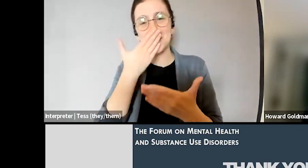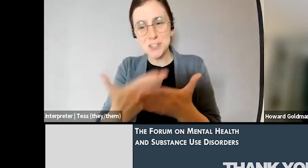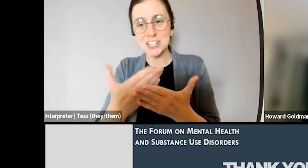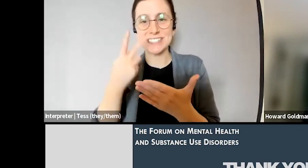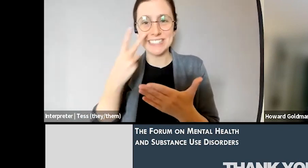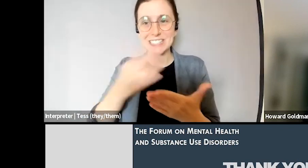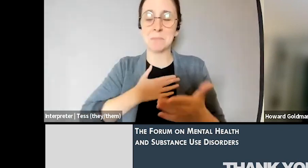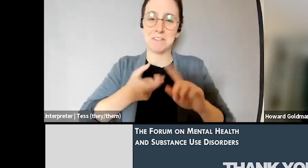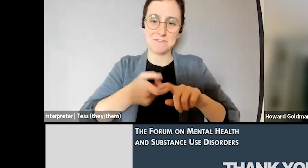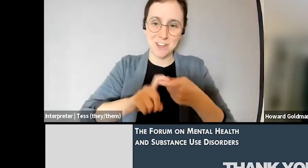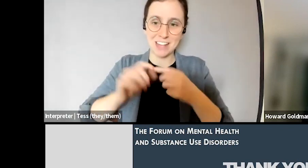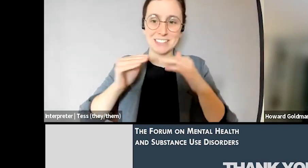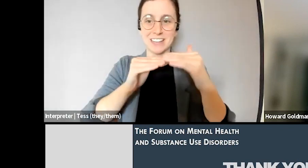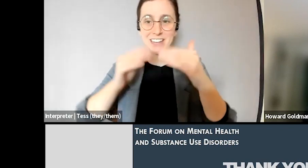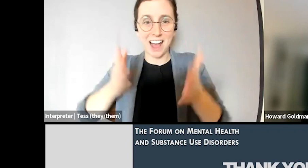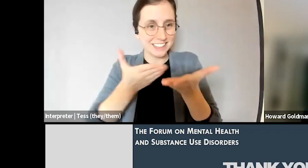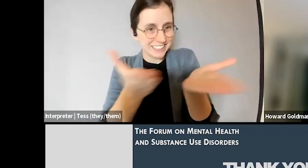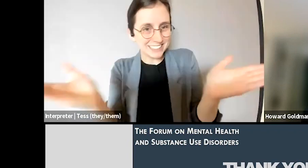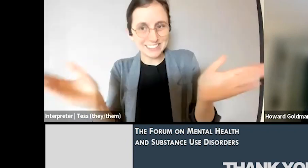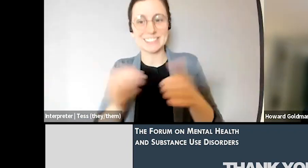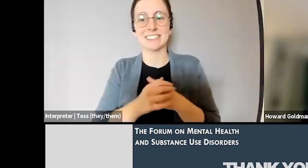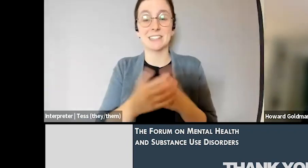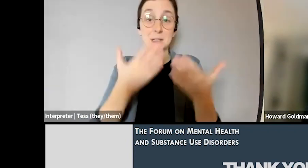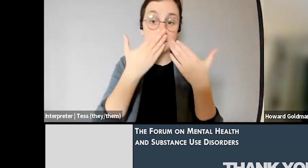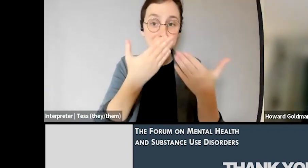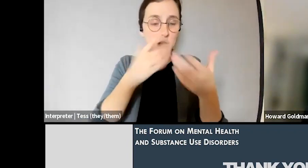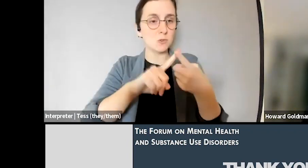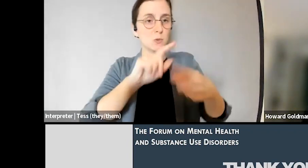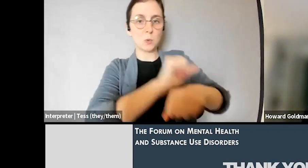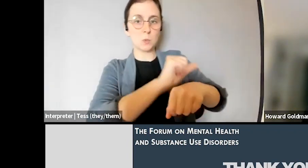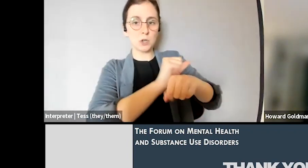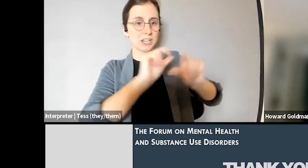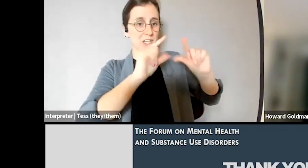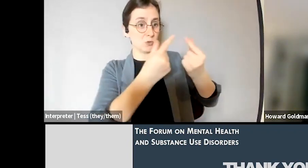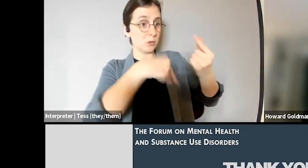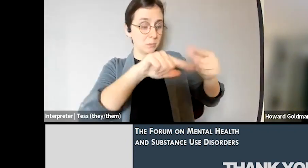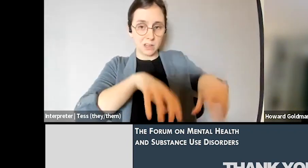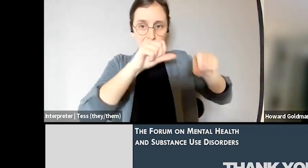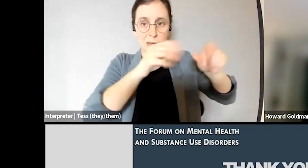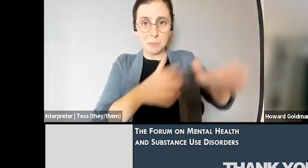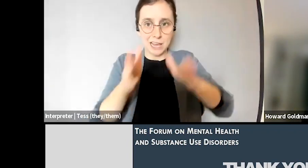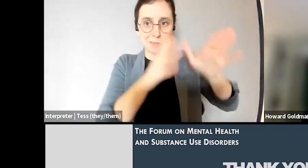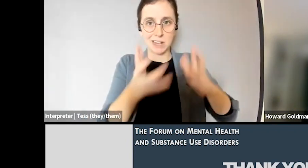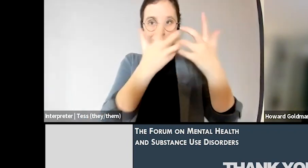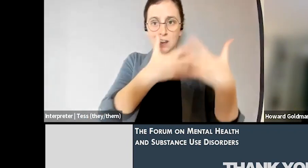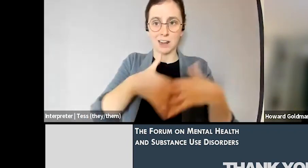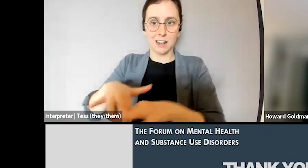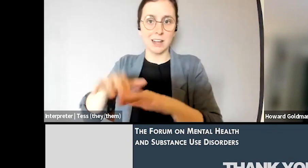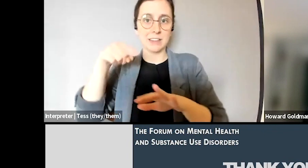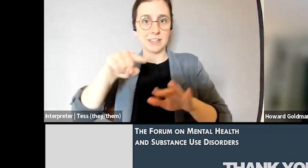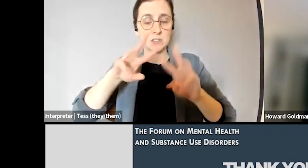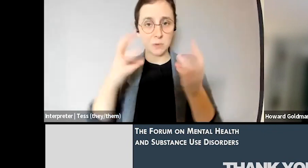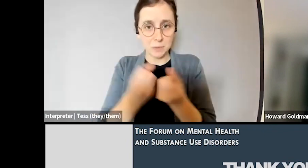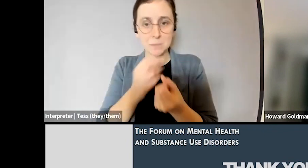colleagues in this array. Thanks to the working group that planned this webinar series and to the staff at the